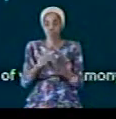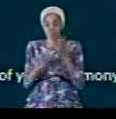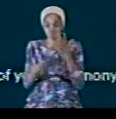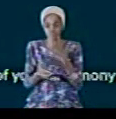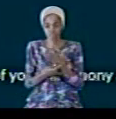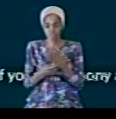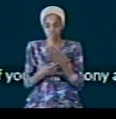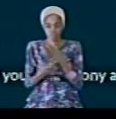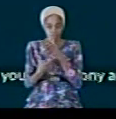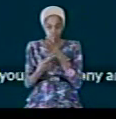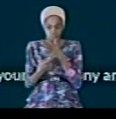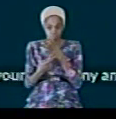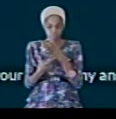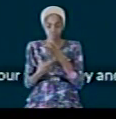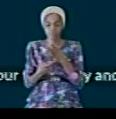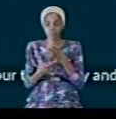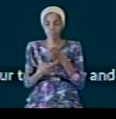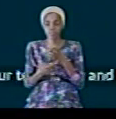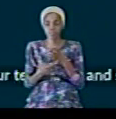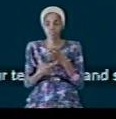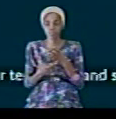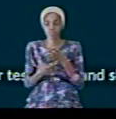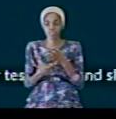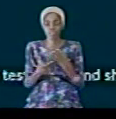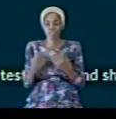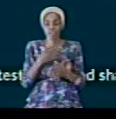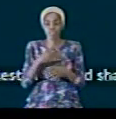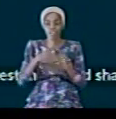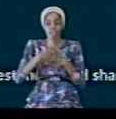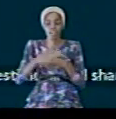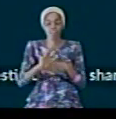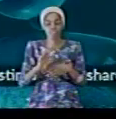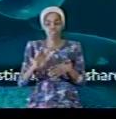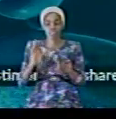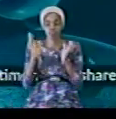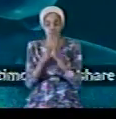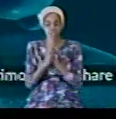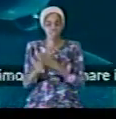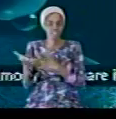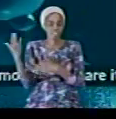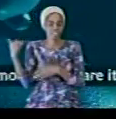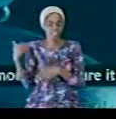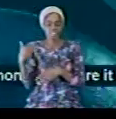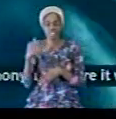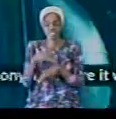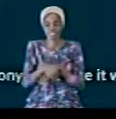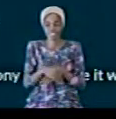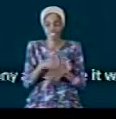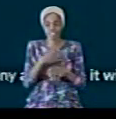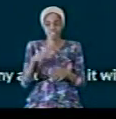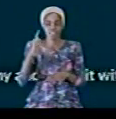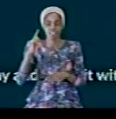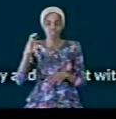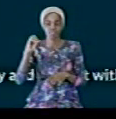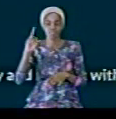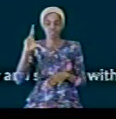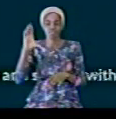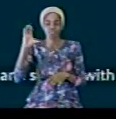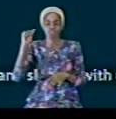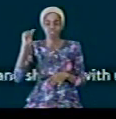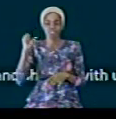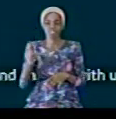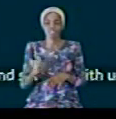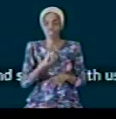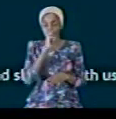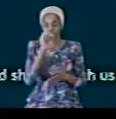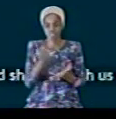power of God. After the prayers last night, Douglas is writing and saying, the Lord has